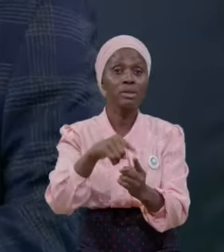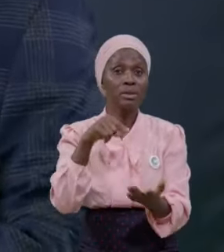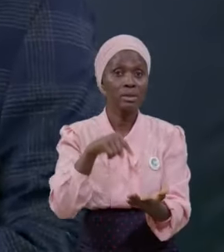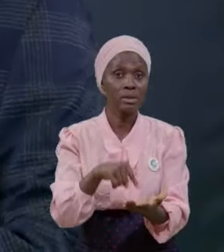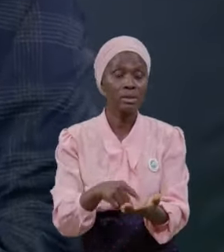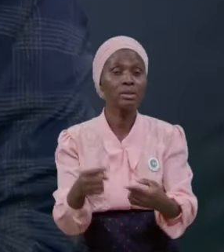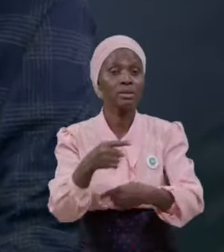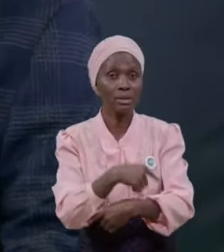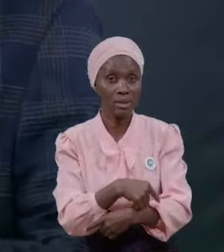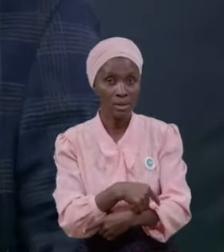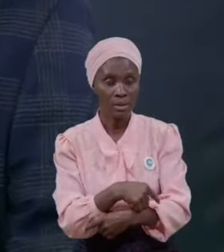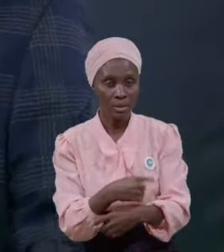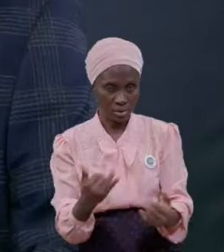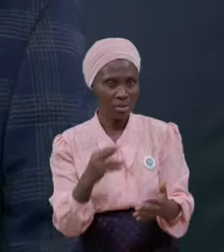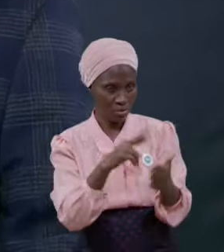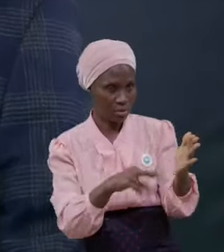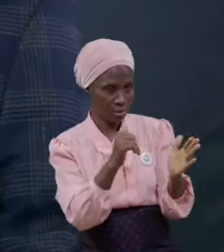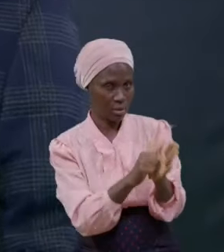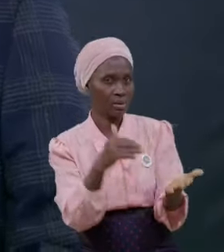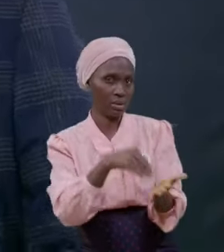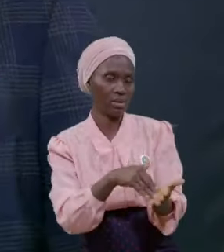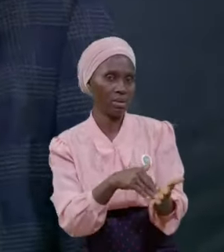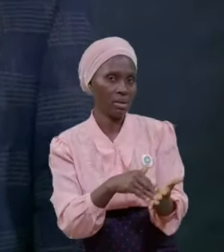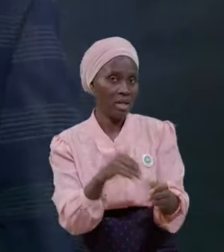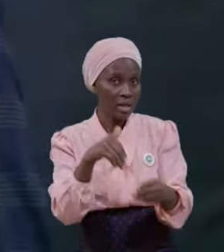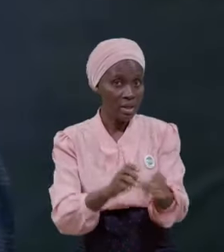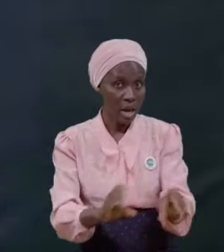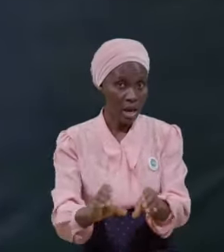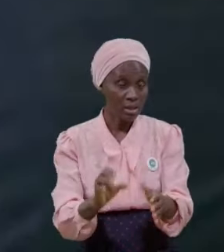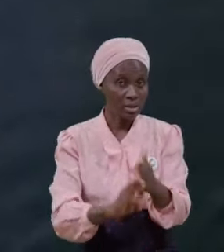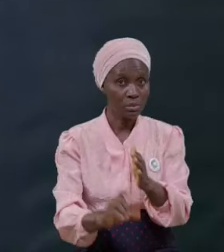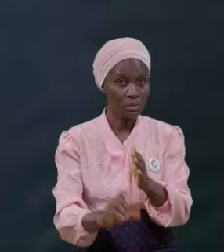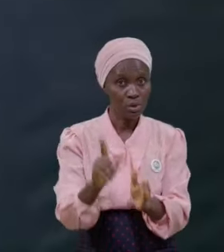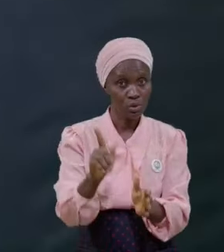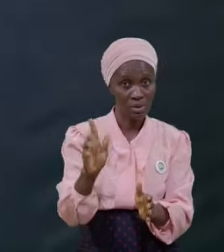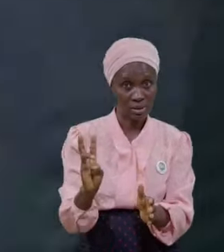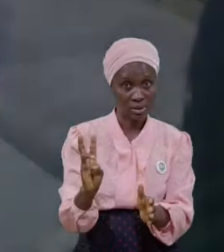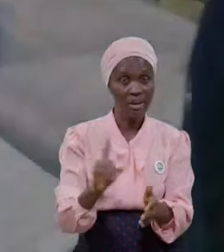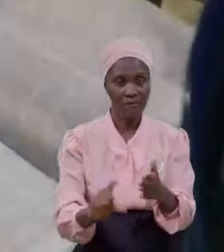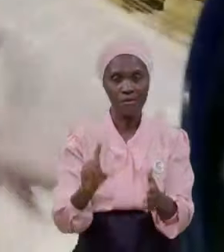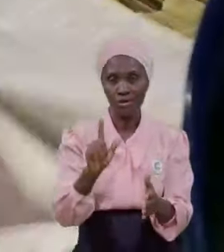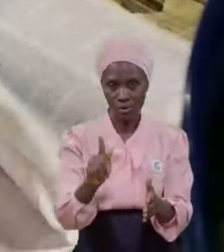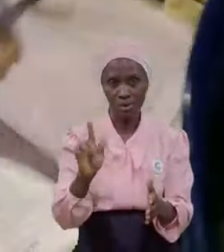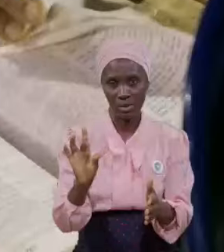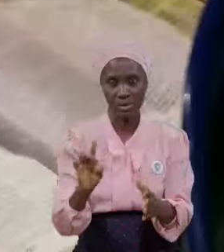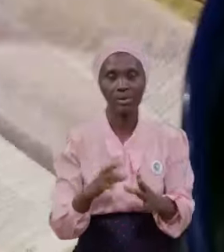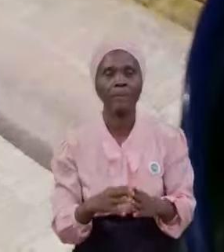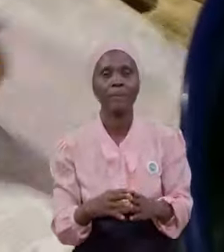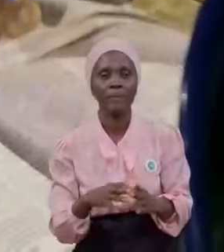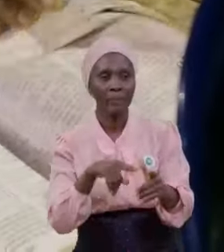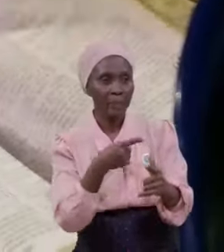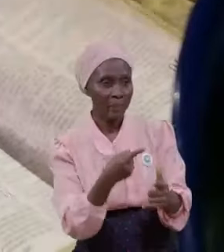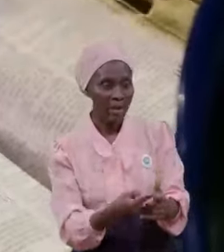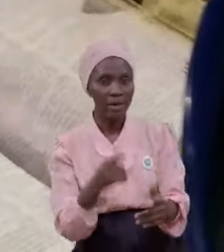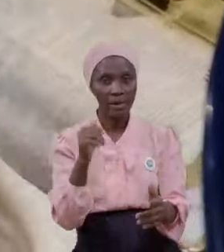Acts chapter 26, verse 28. Then Agrippa said